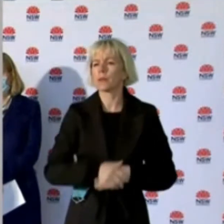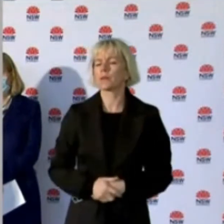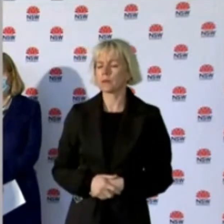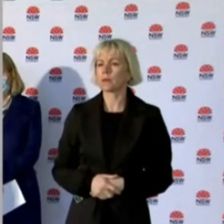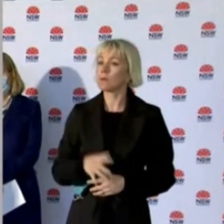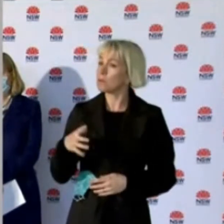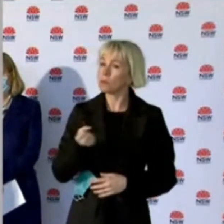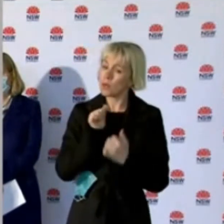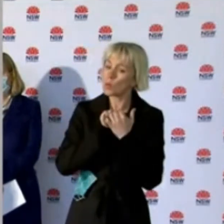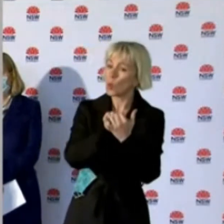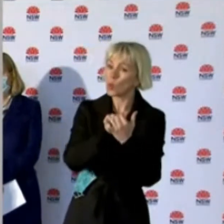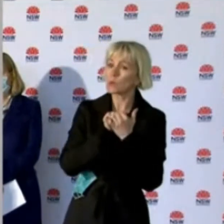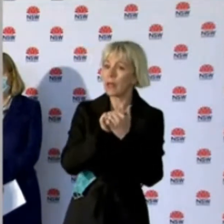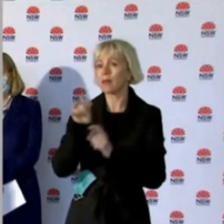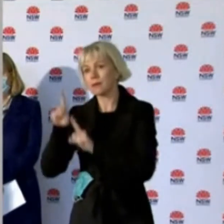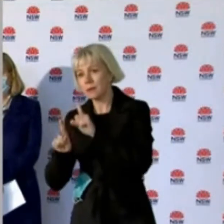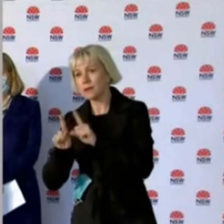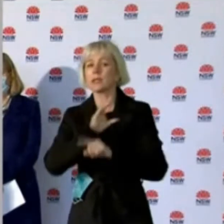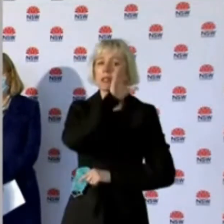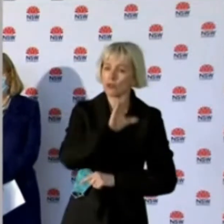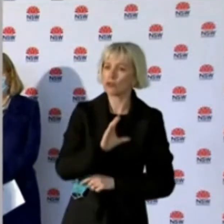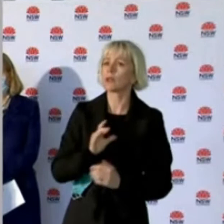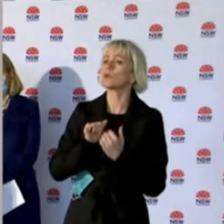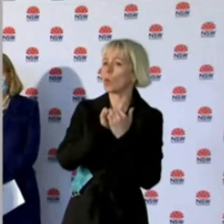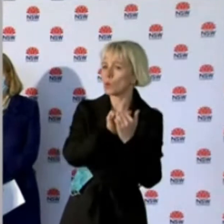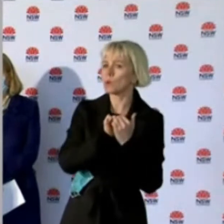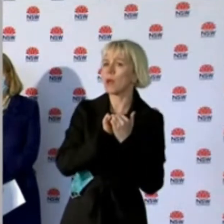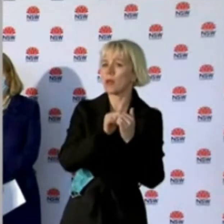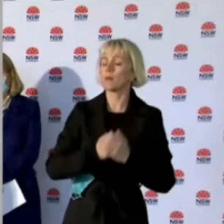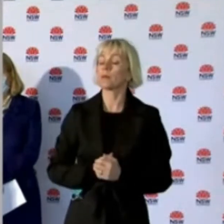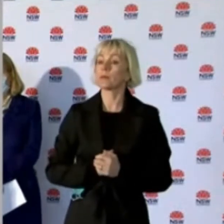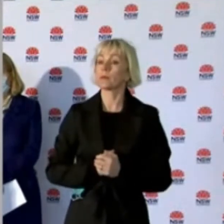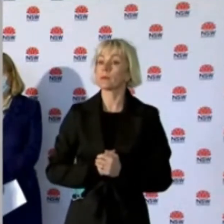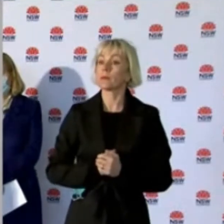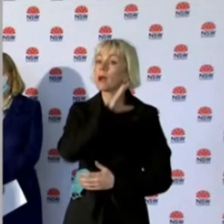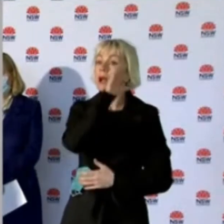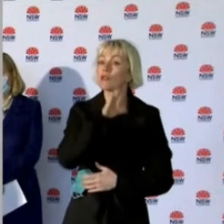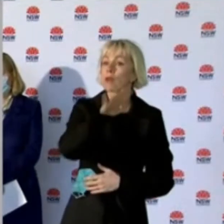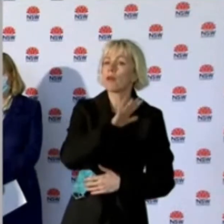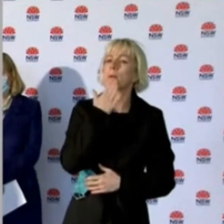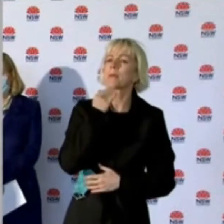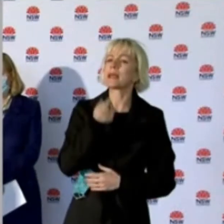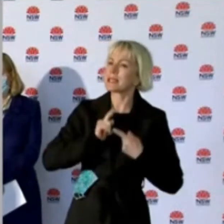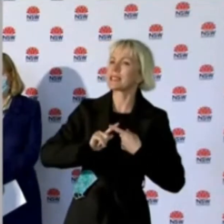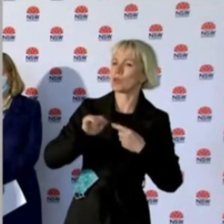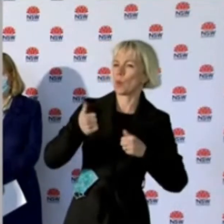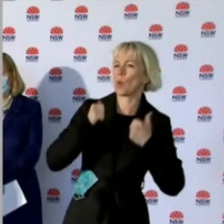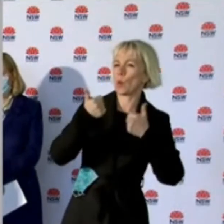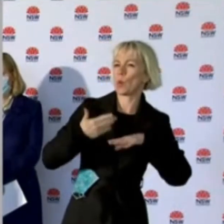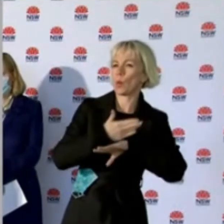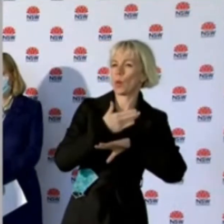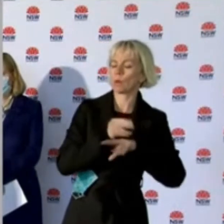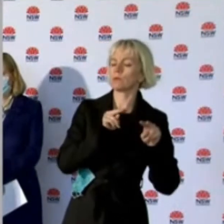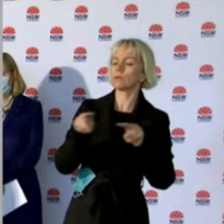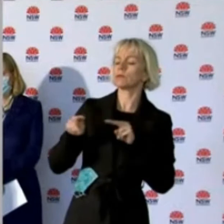it together. And, you know, my advice to the regions is to keep doing what you're doing. We've been lucky maybe to one point, but the restrictions that have